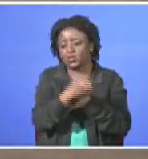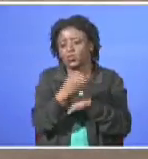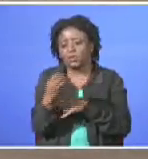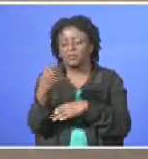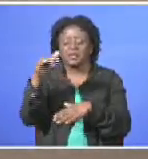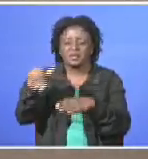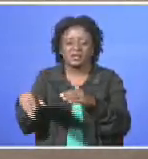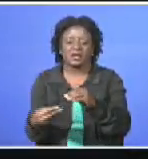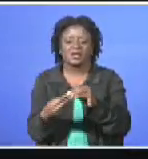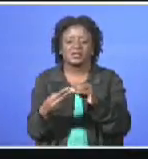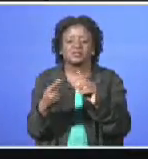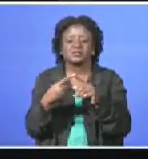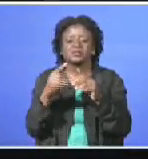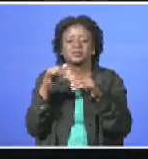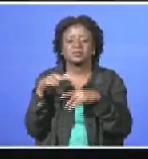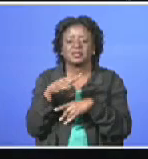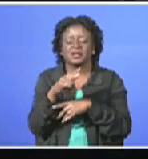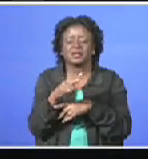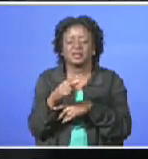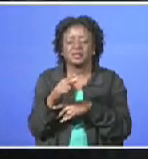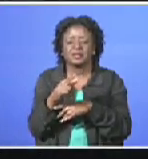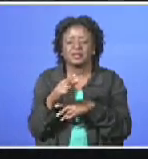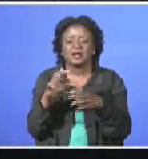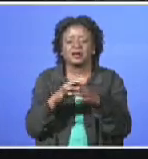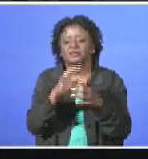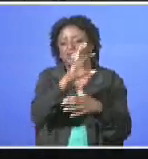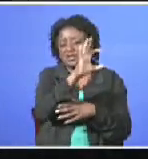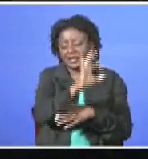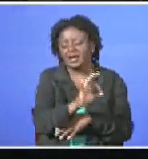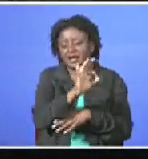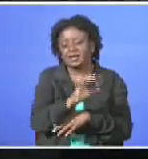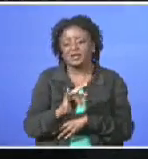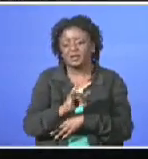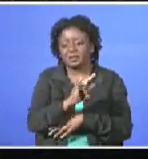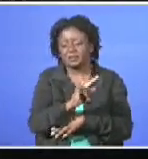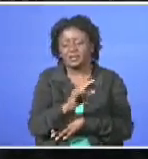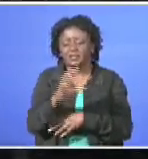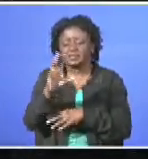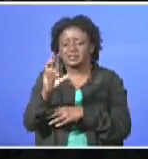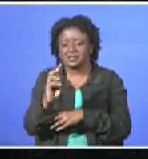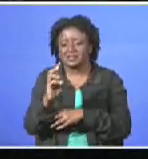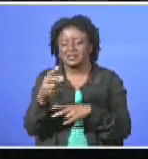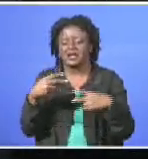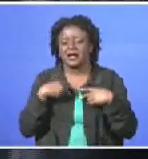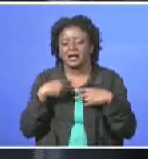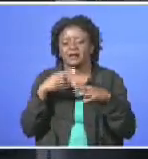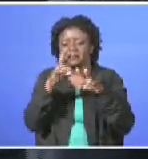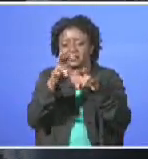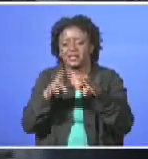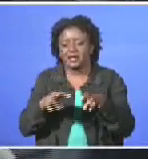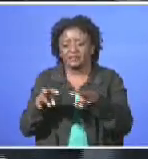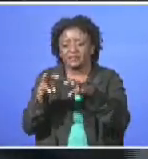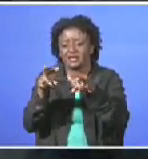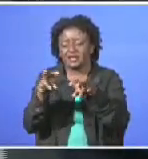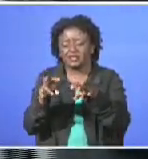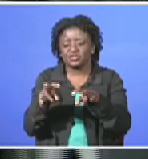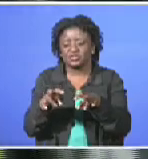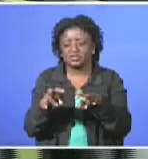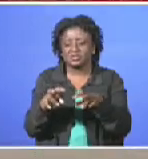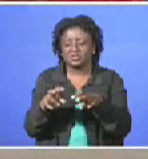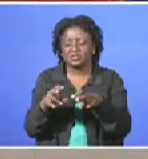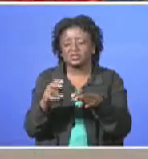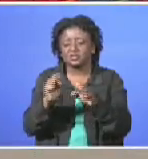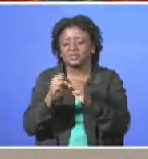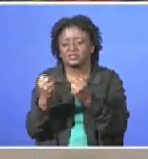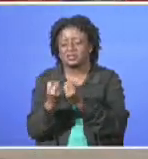Tommy Turnquest says of the national flag carrier's 9 aircraft, 6 that are equipped with the navigational kit are able to fly to the